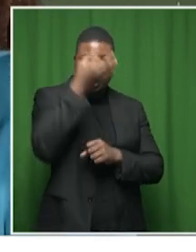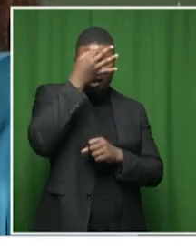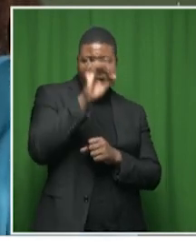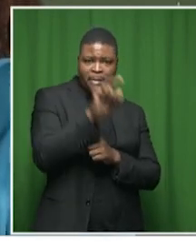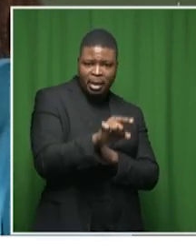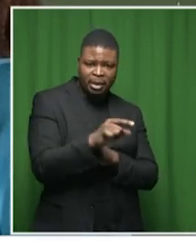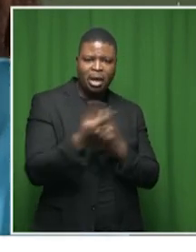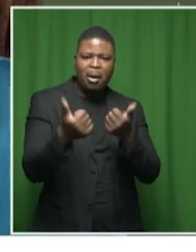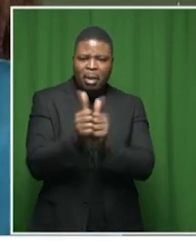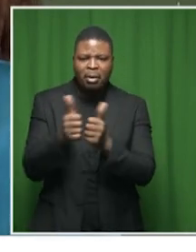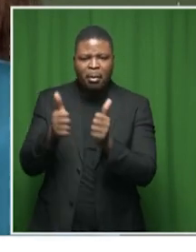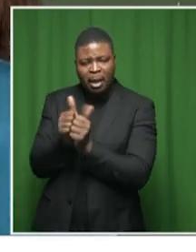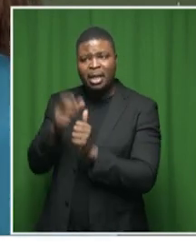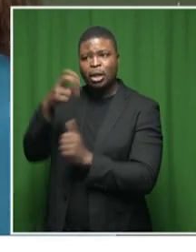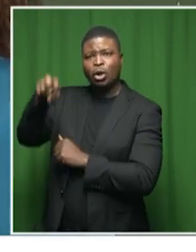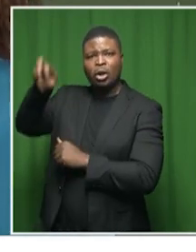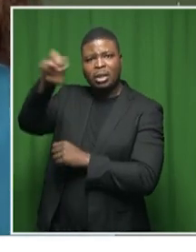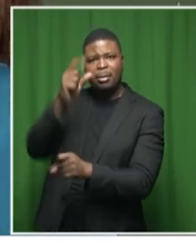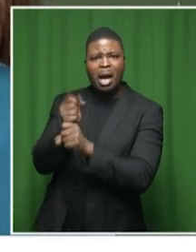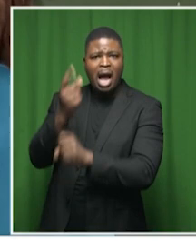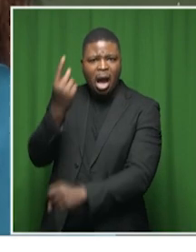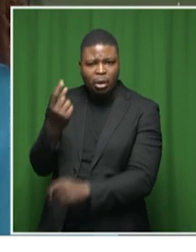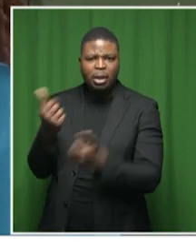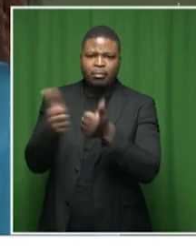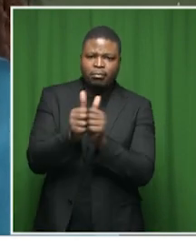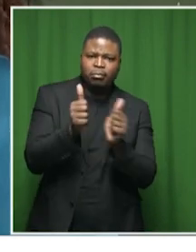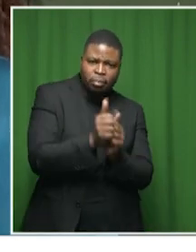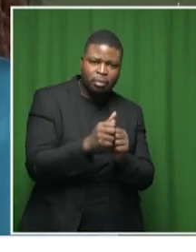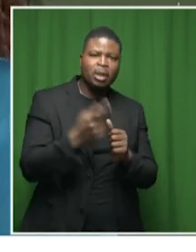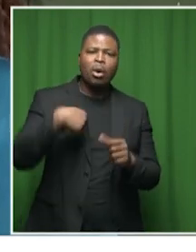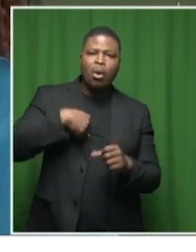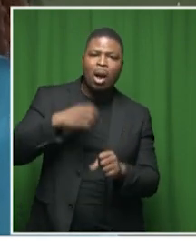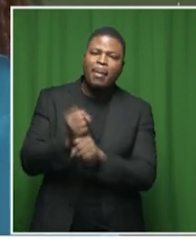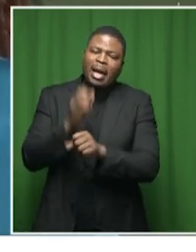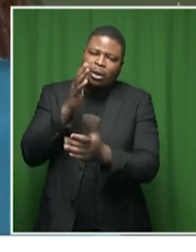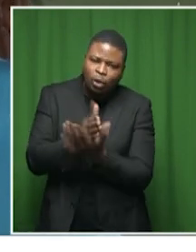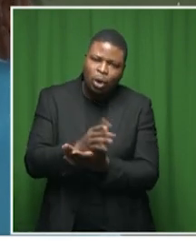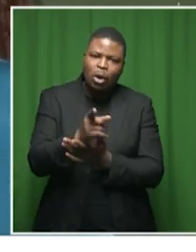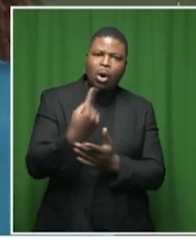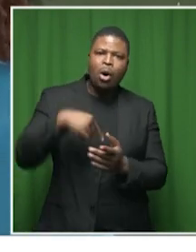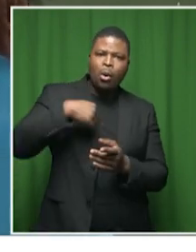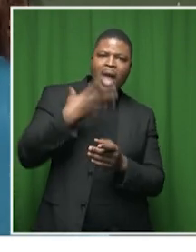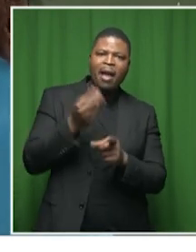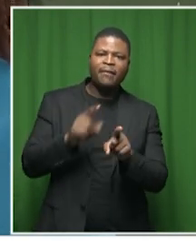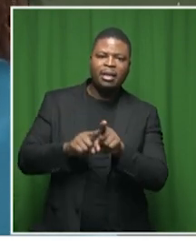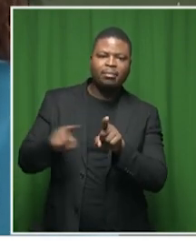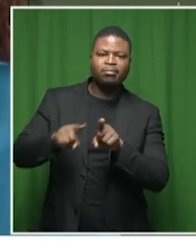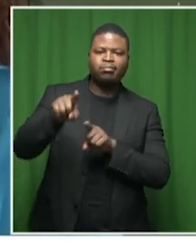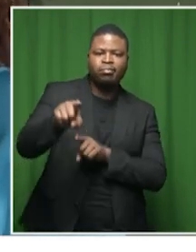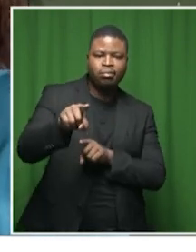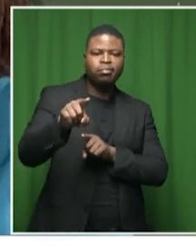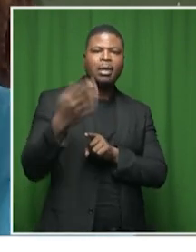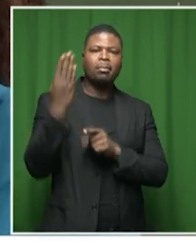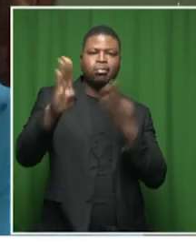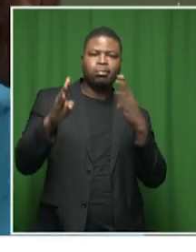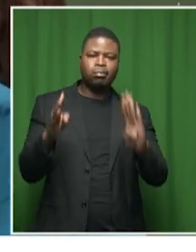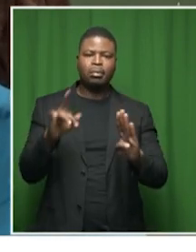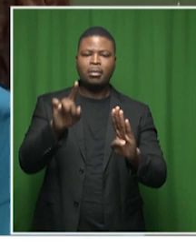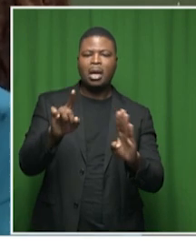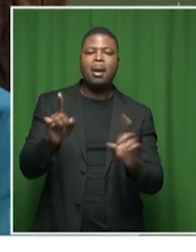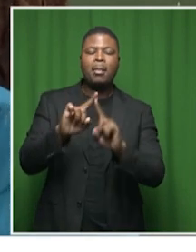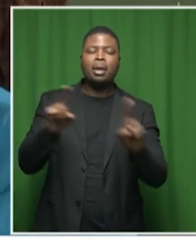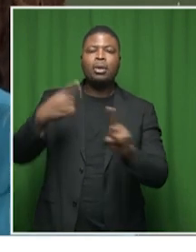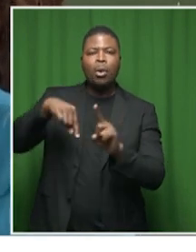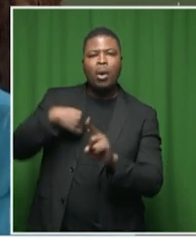are partners in this in order to make sure that we've got successful exhibition. We've got tour operating companies. We